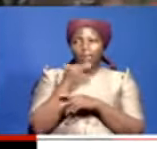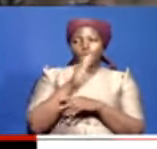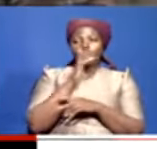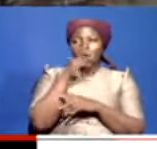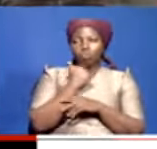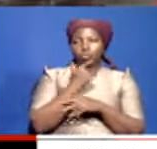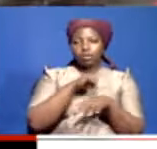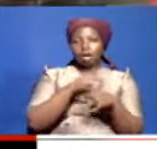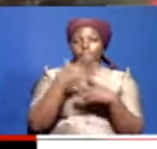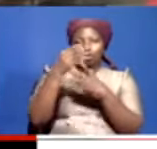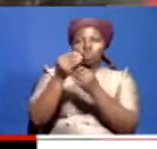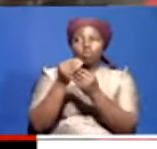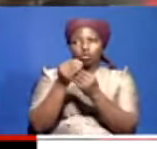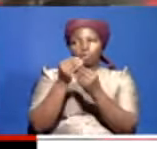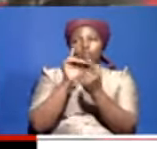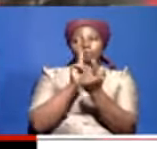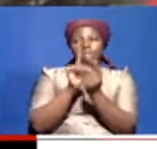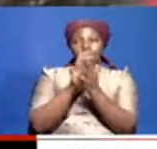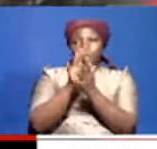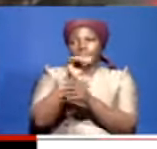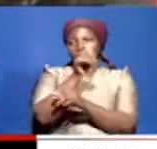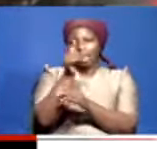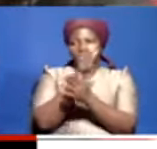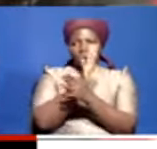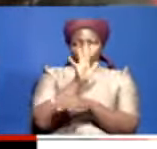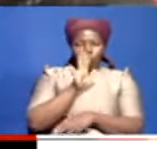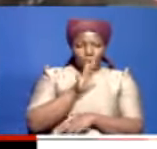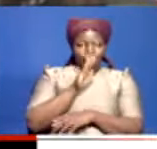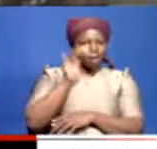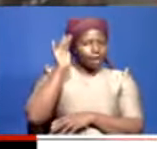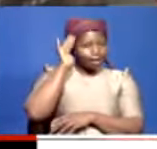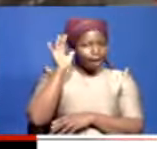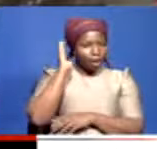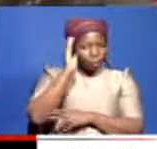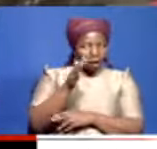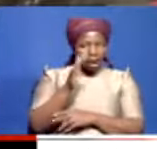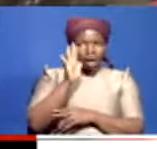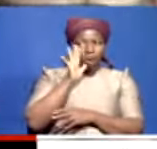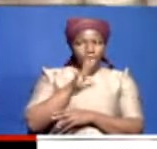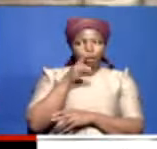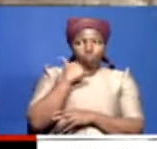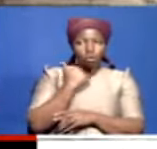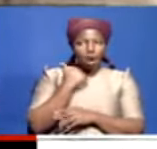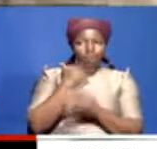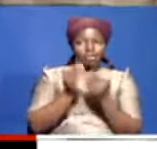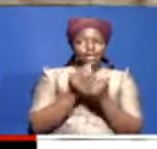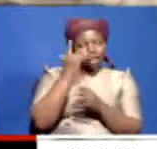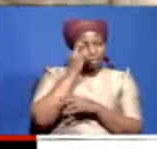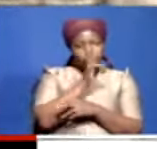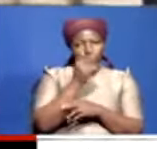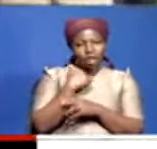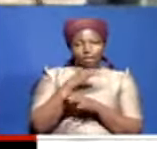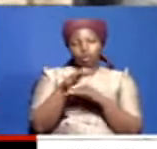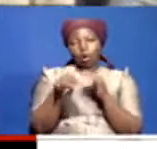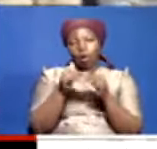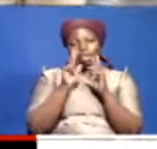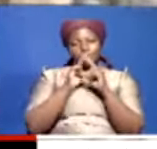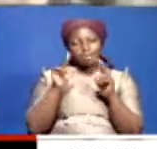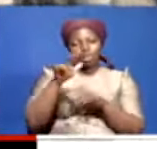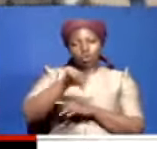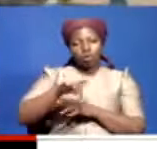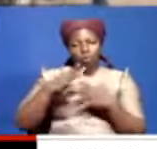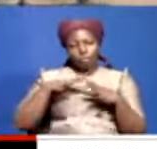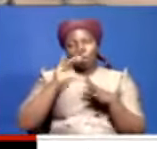mwenzako atasikia, mama ambaye amekulea, mama ambaye ako na huruma zote. The locals further called for